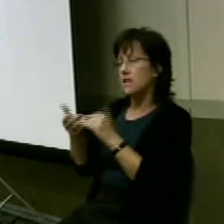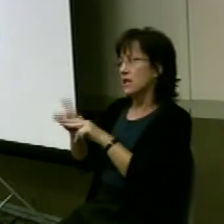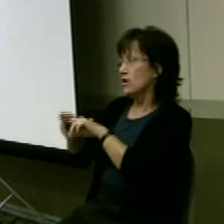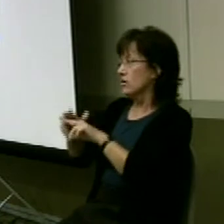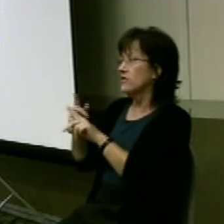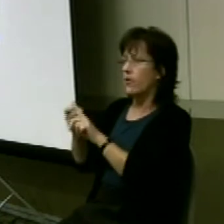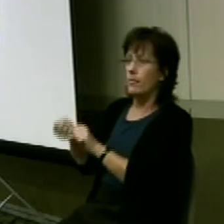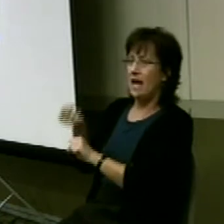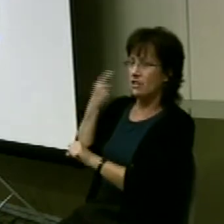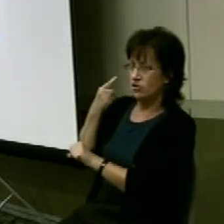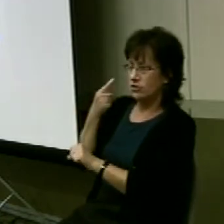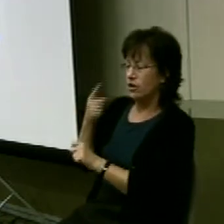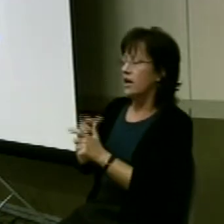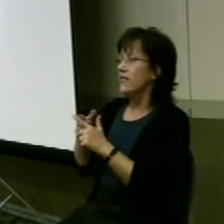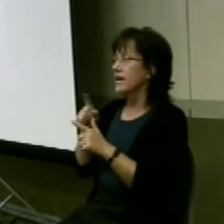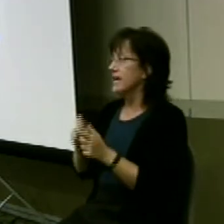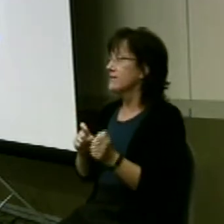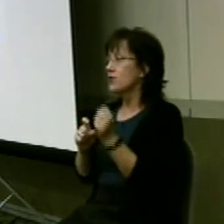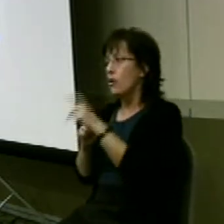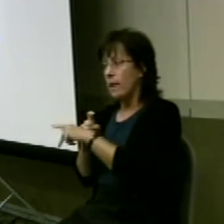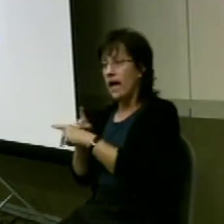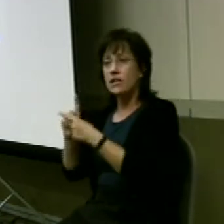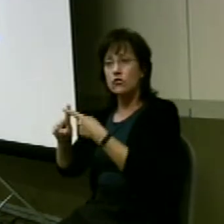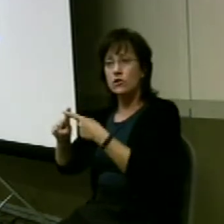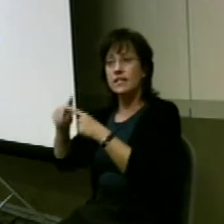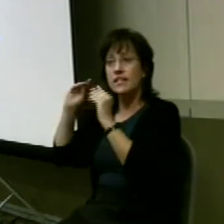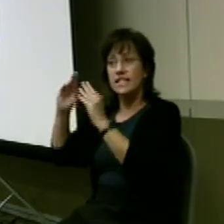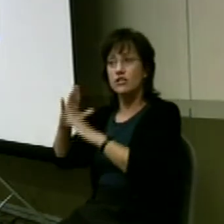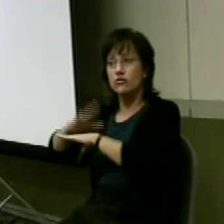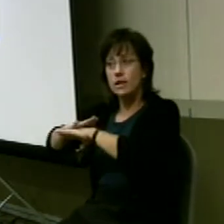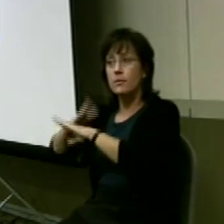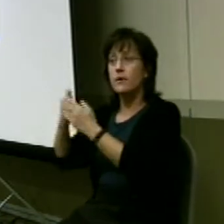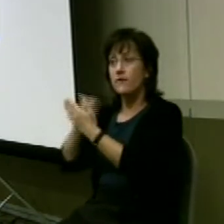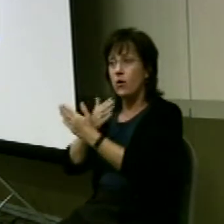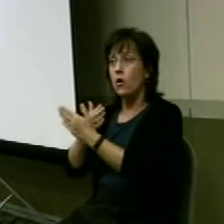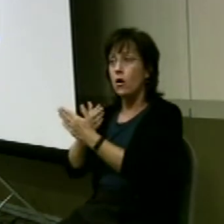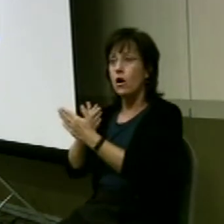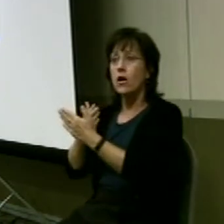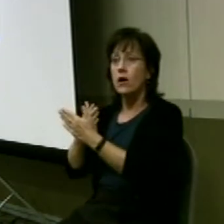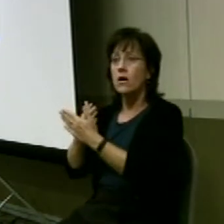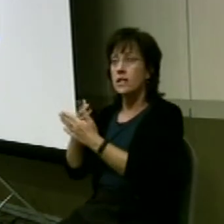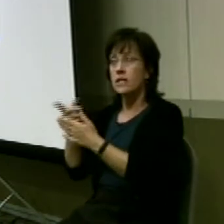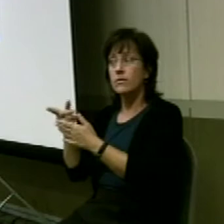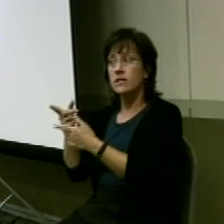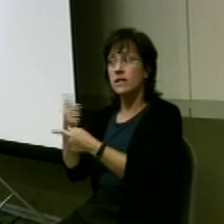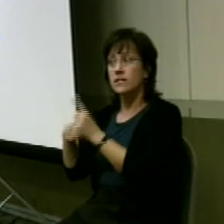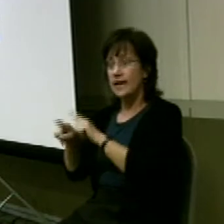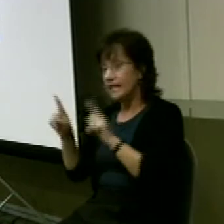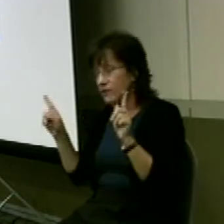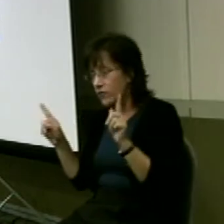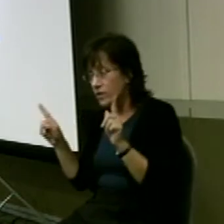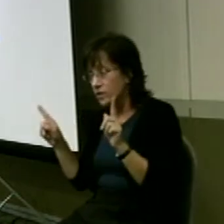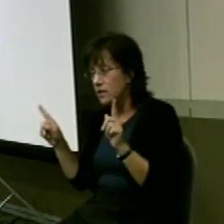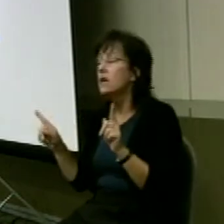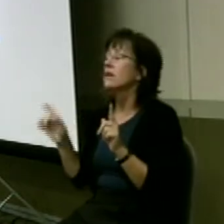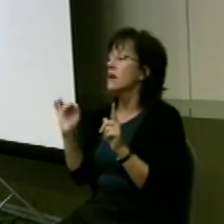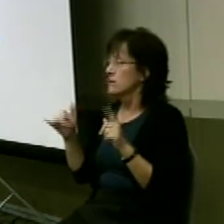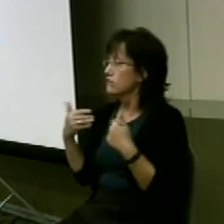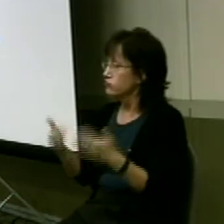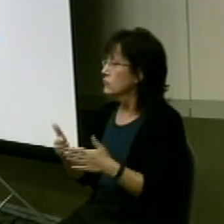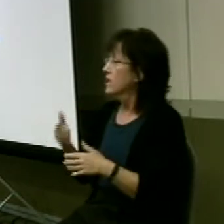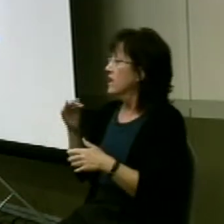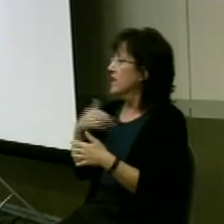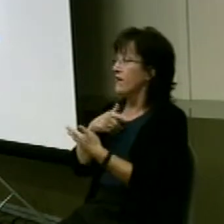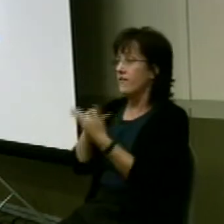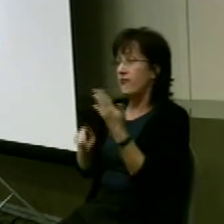from the previous year, and again, he would have to return back to the teacher table before he could again sign different, and we would